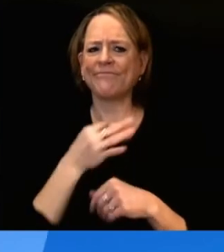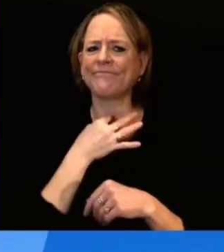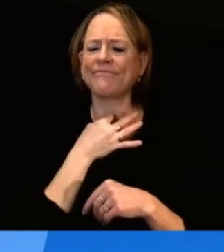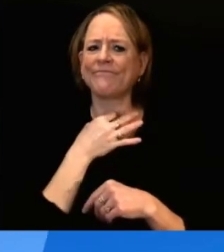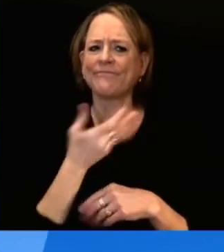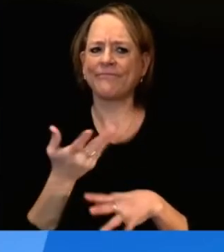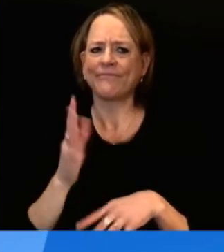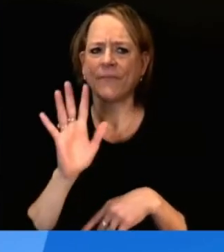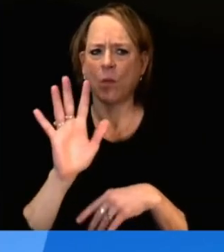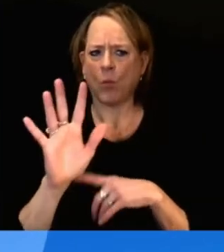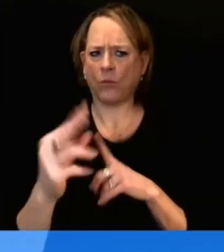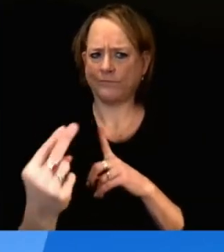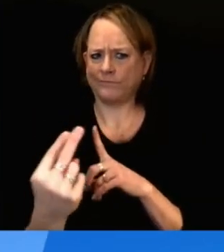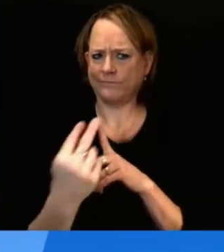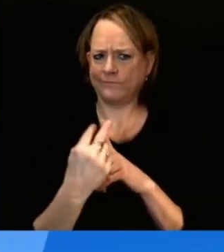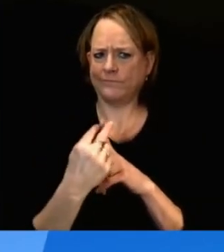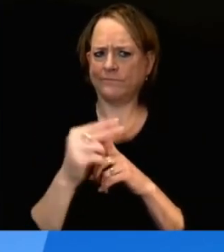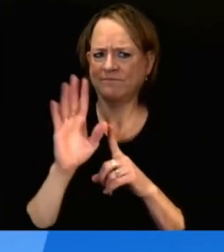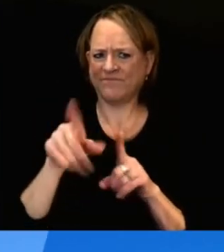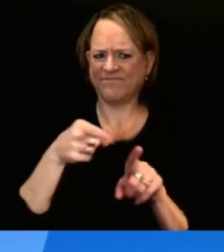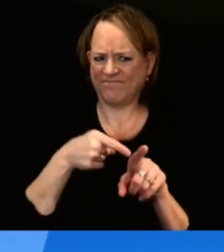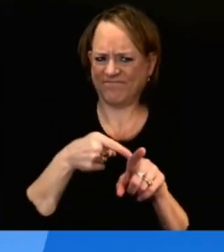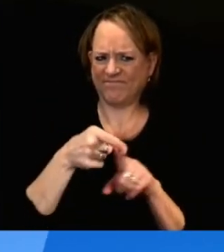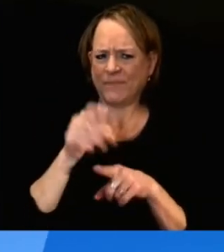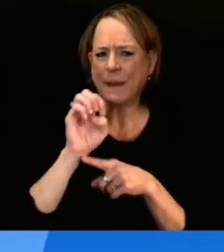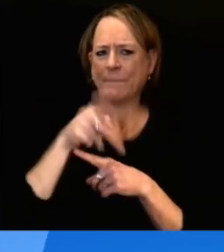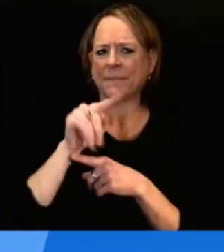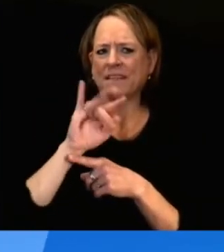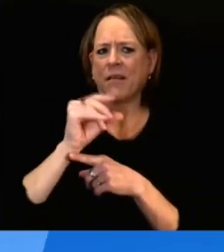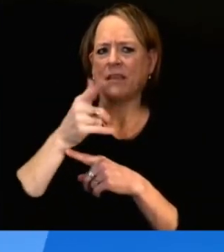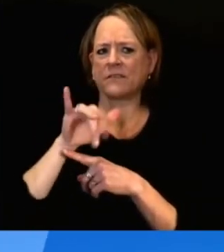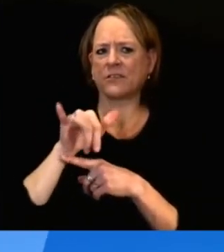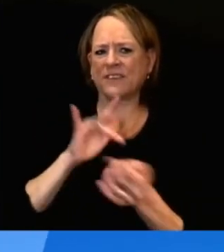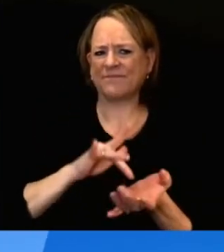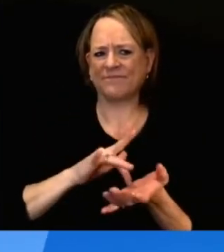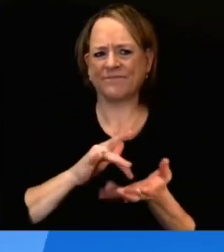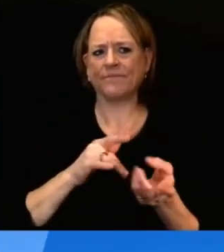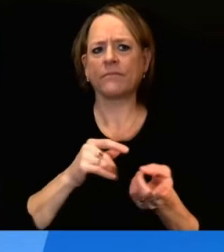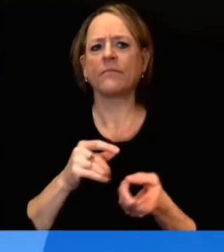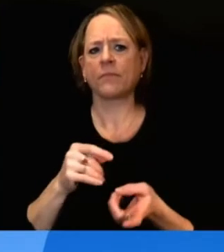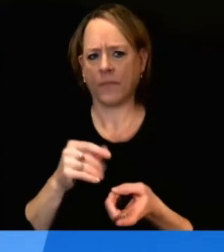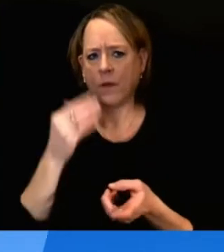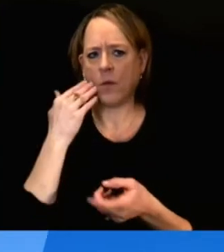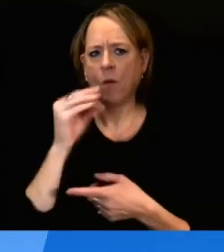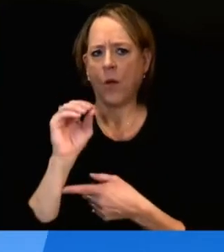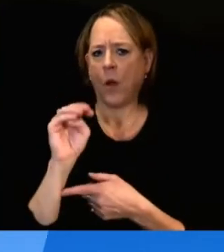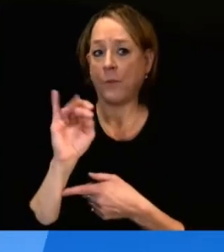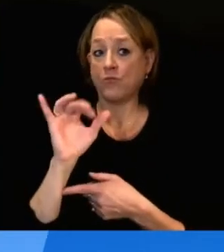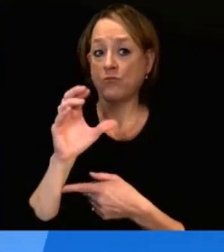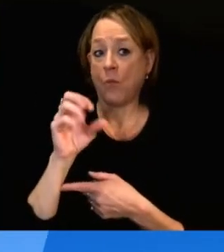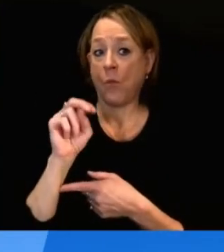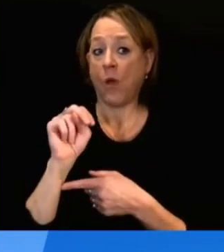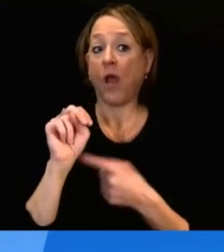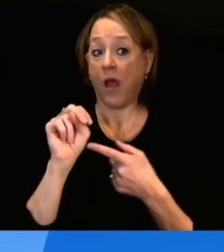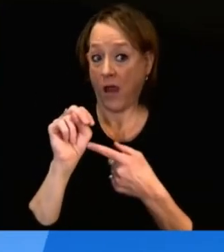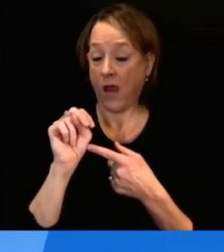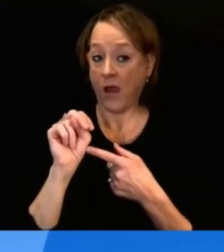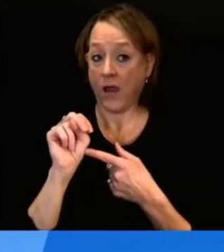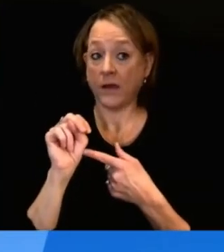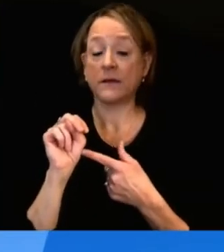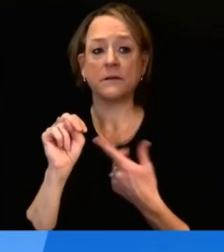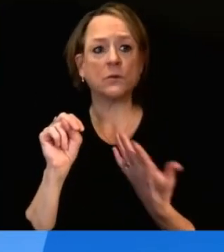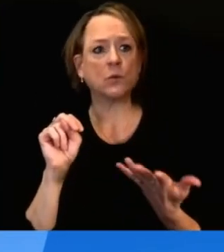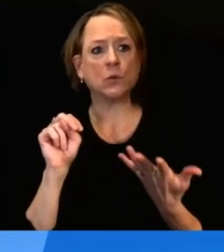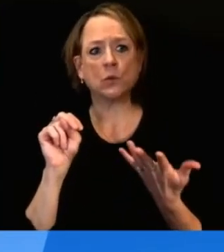any sort of silver lining when it comes to Omicron, given that by most reports it does seem to be more